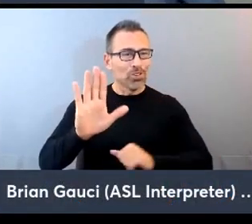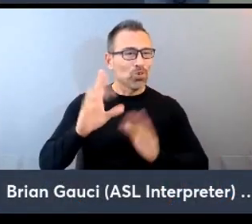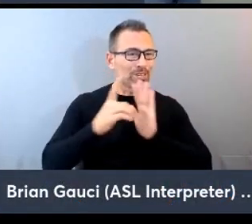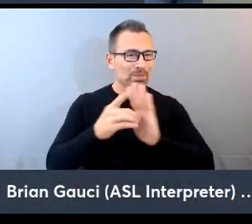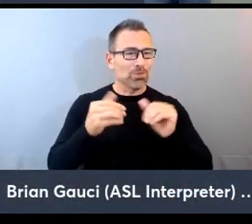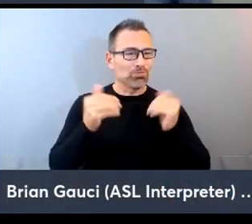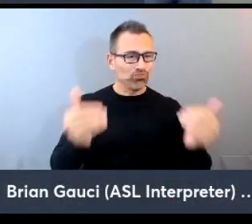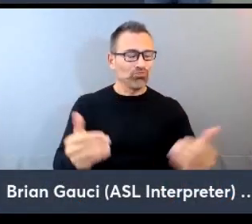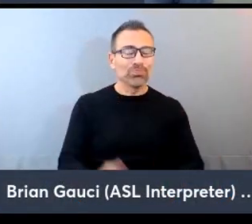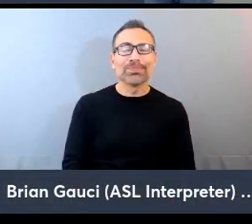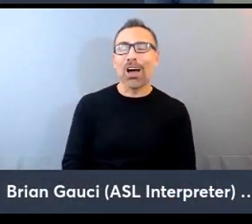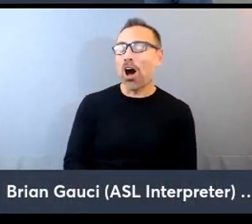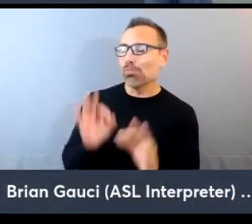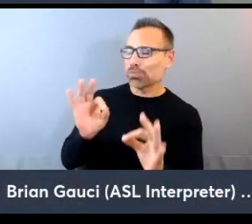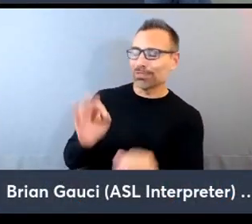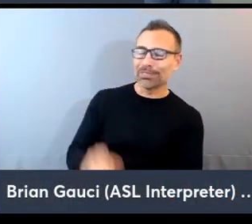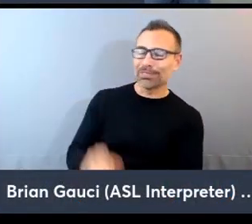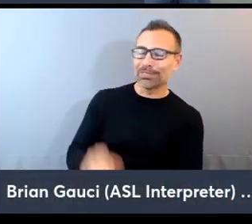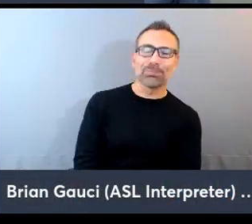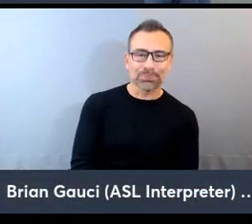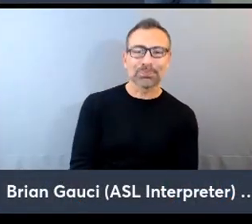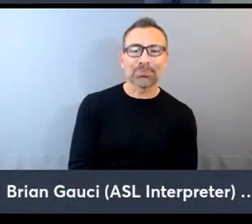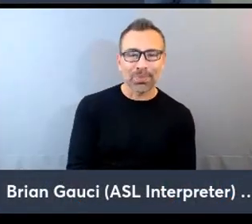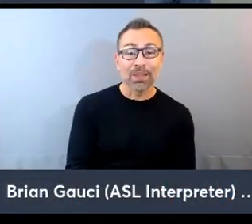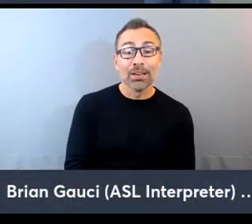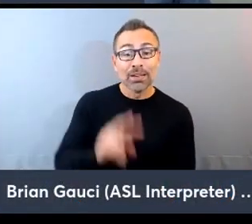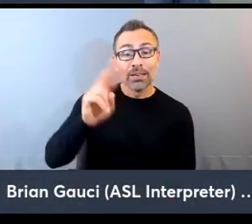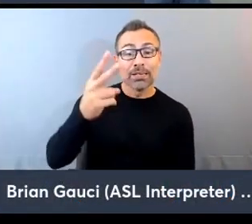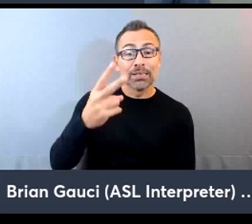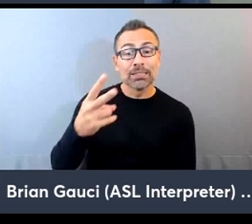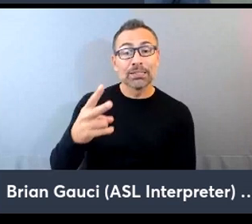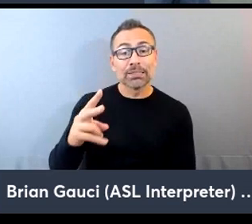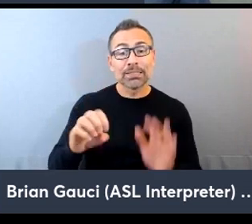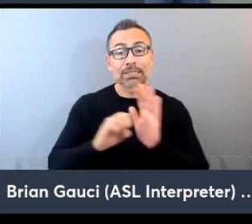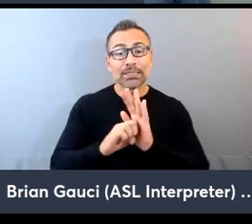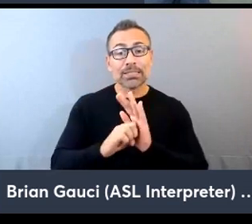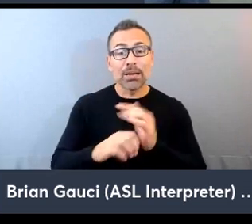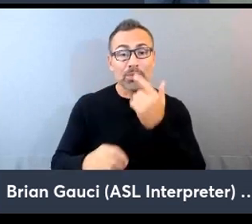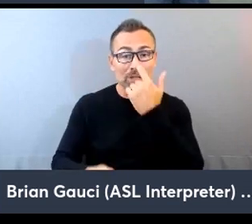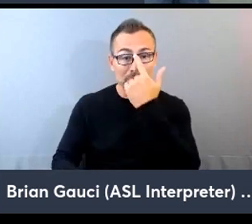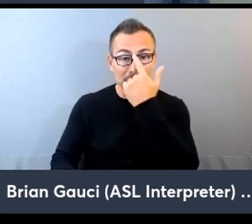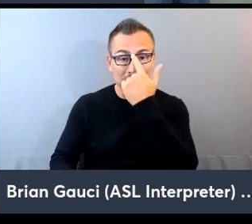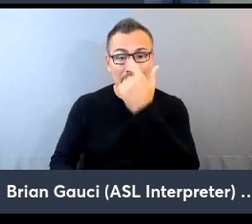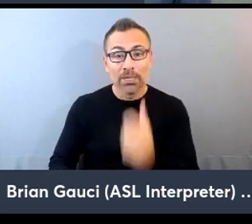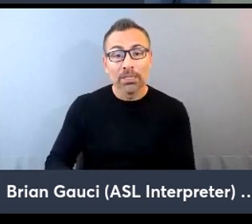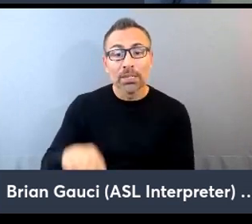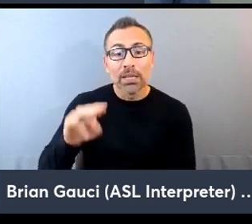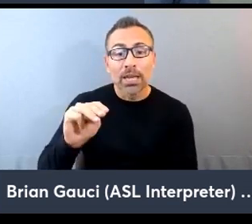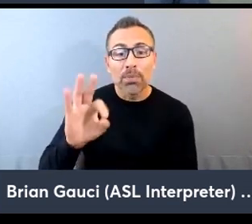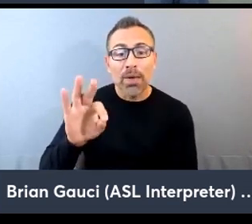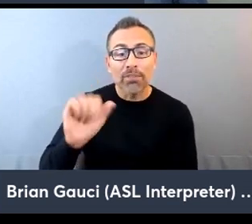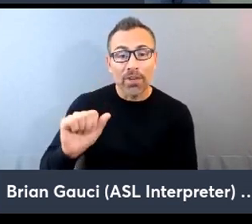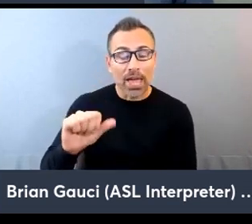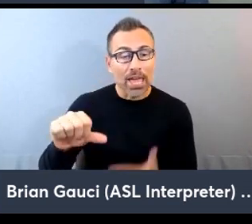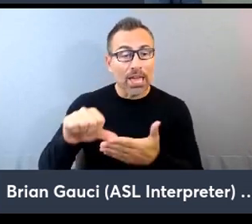The second example, is MFA on root account. In this example,